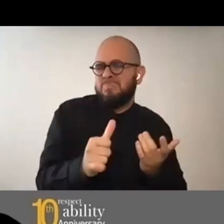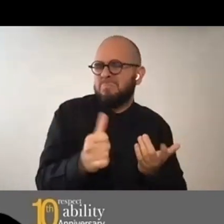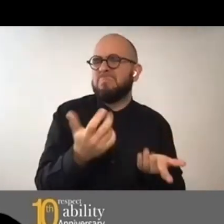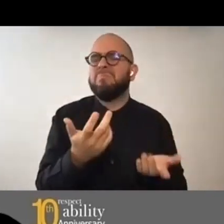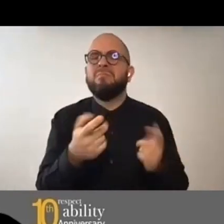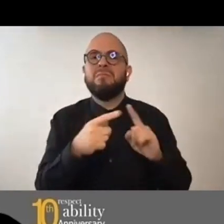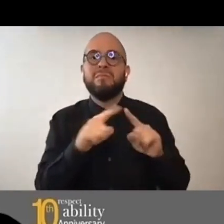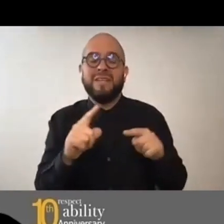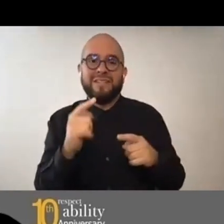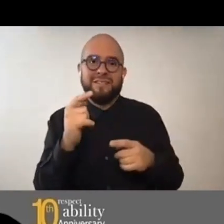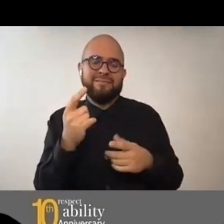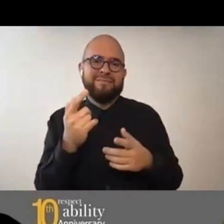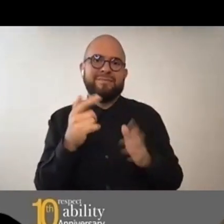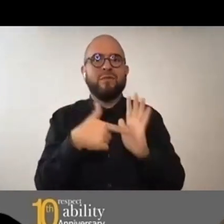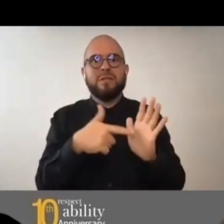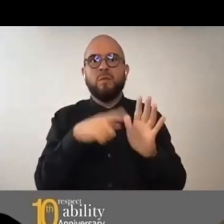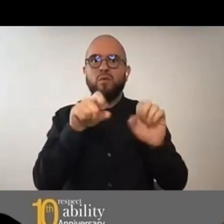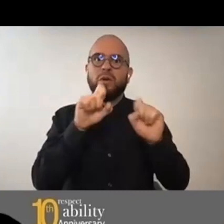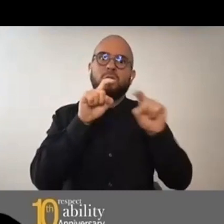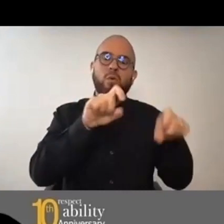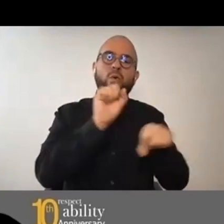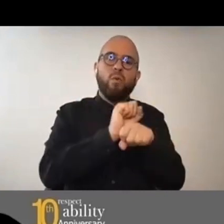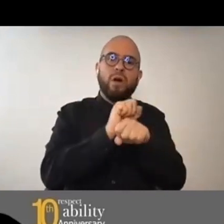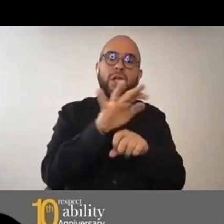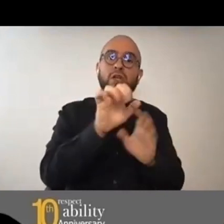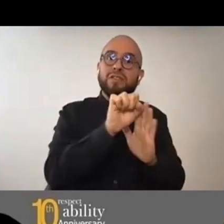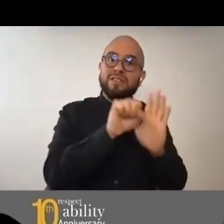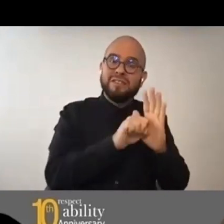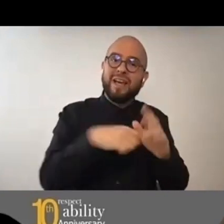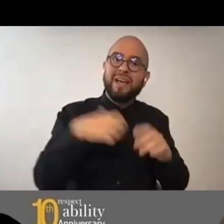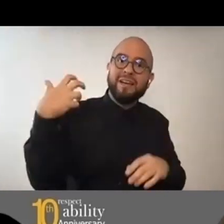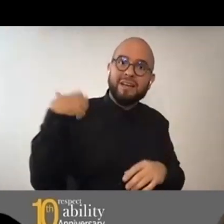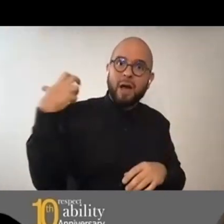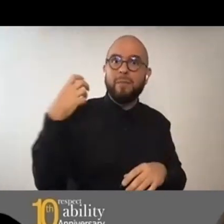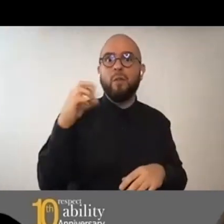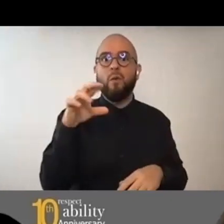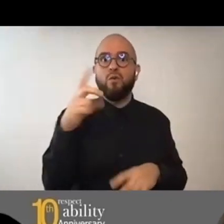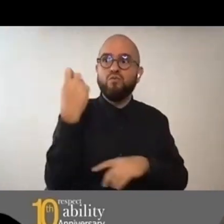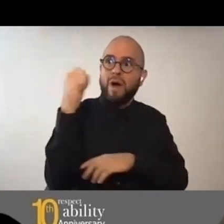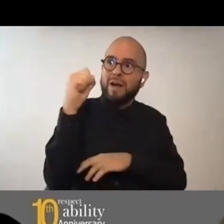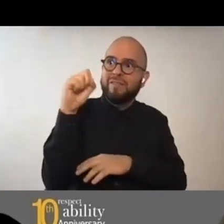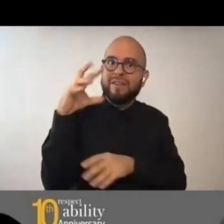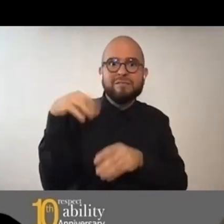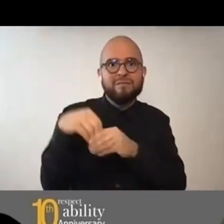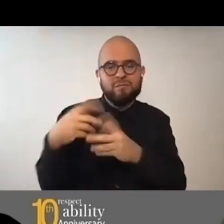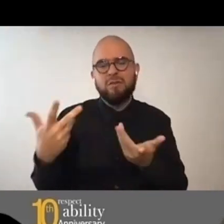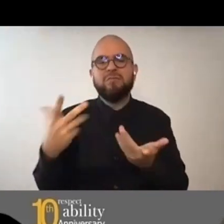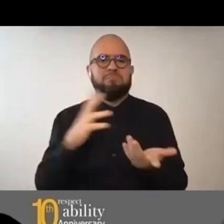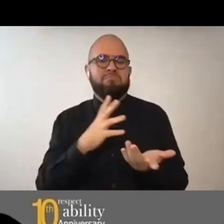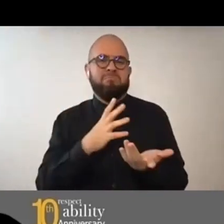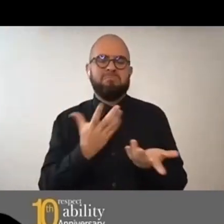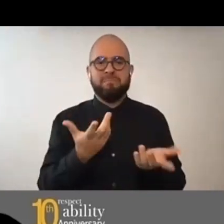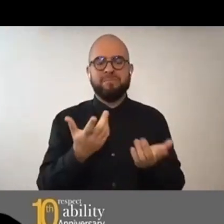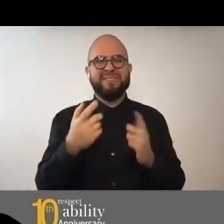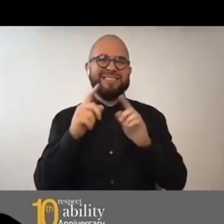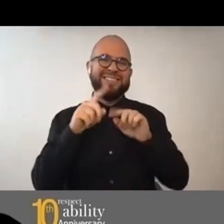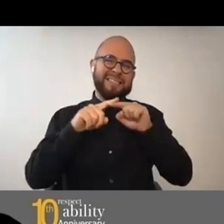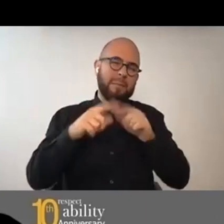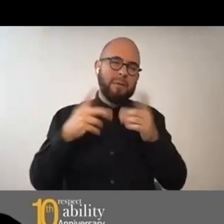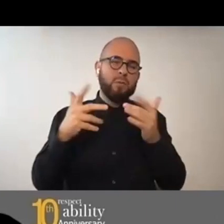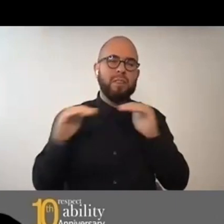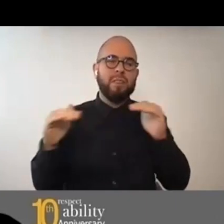working in your state capital or working as an activist in your town, it really depends on what level you want to do policy.